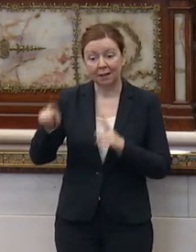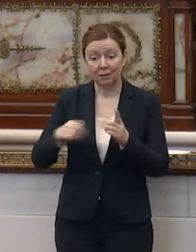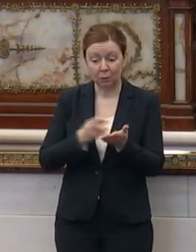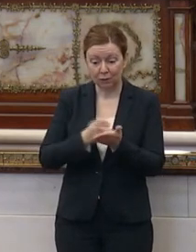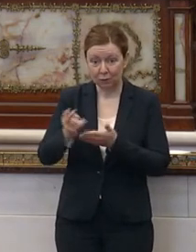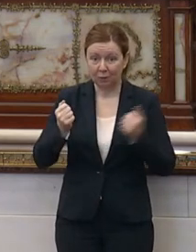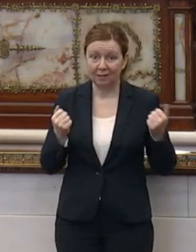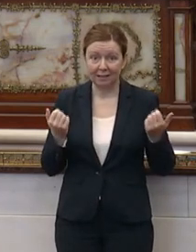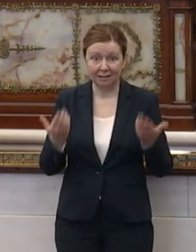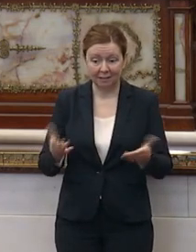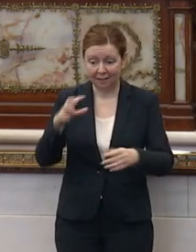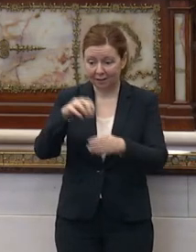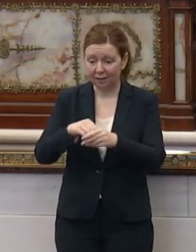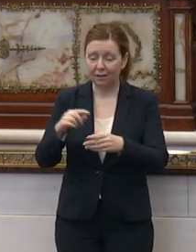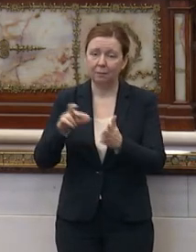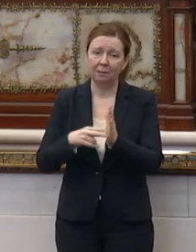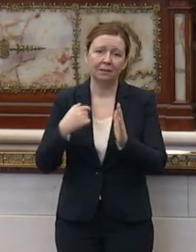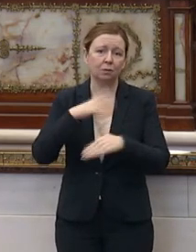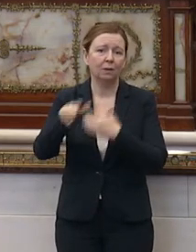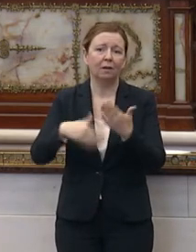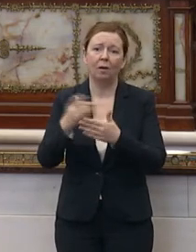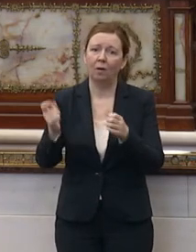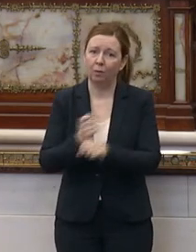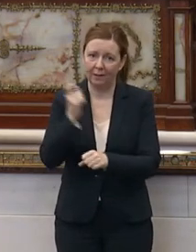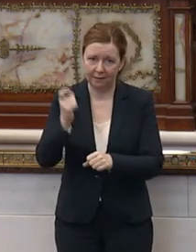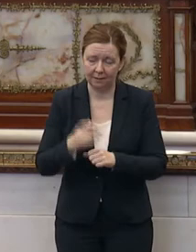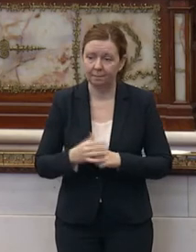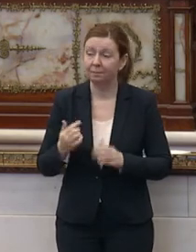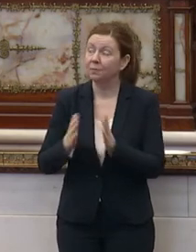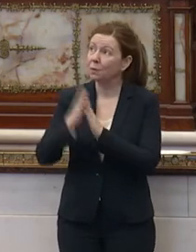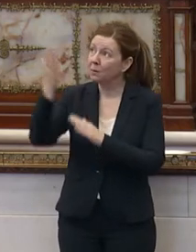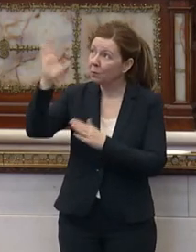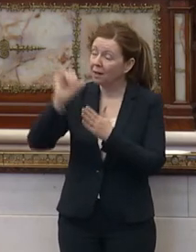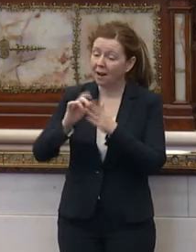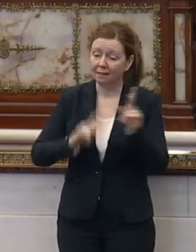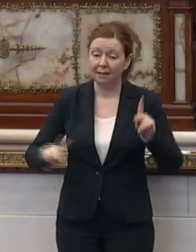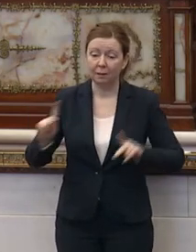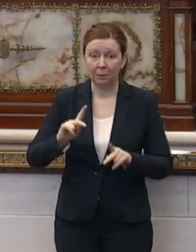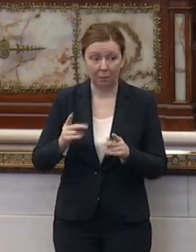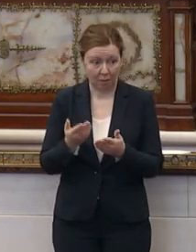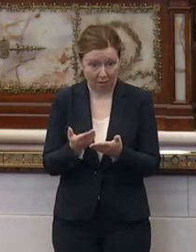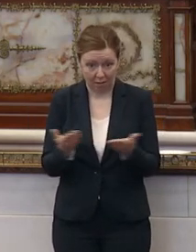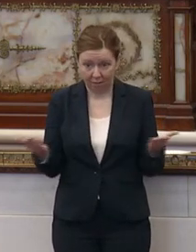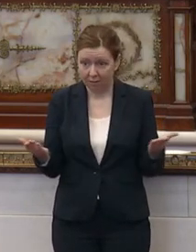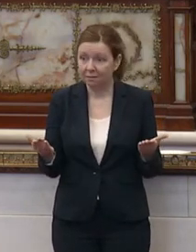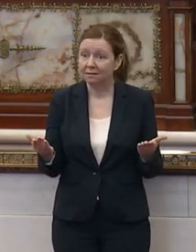is present, then we all win. We pray, God, that those that come before them